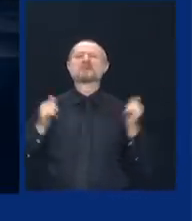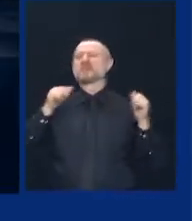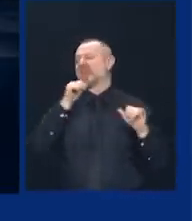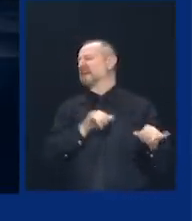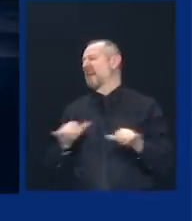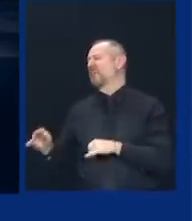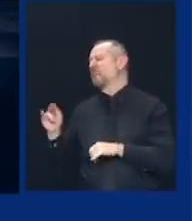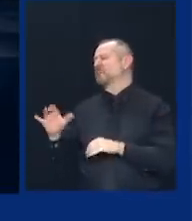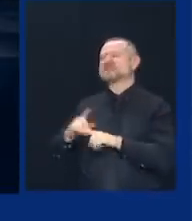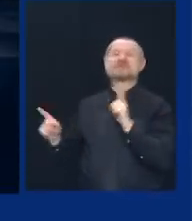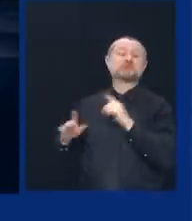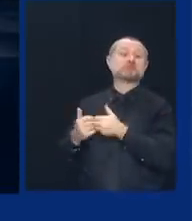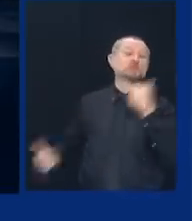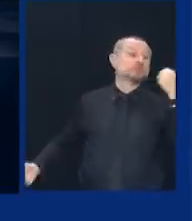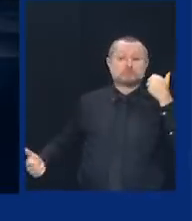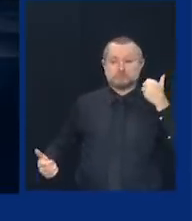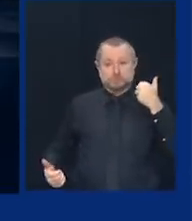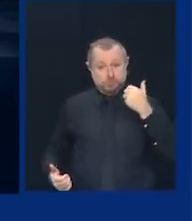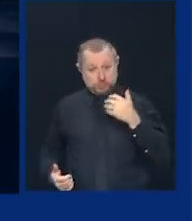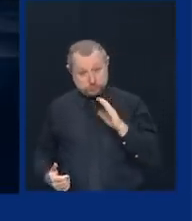And it wasn't real to me.